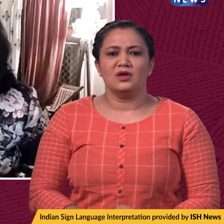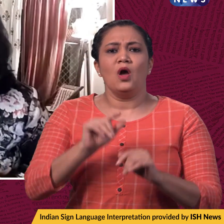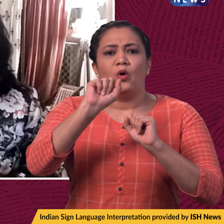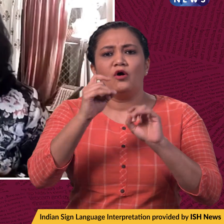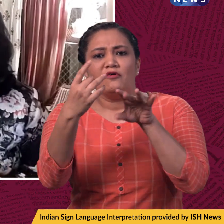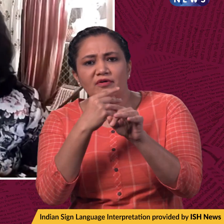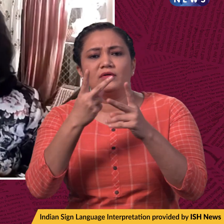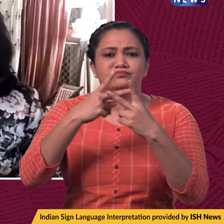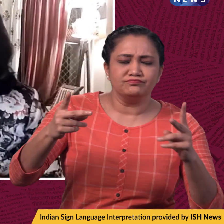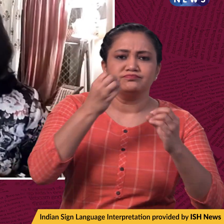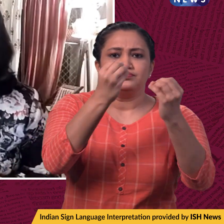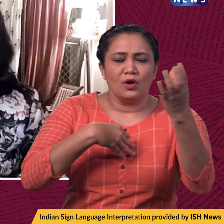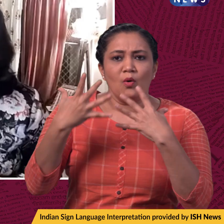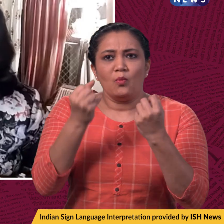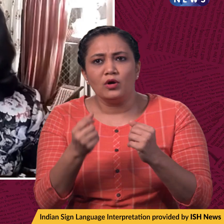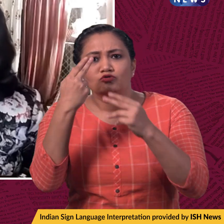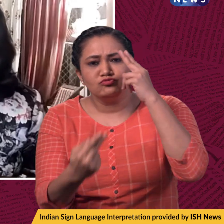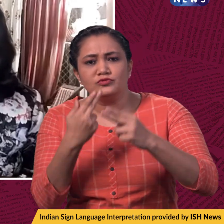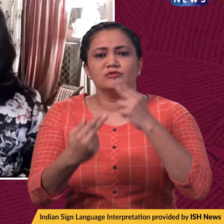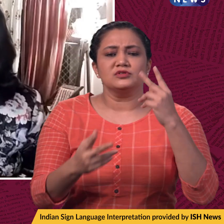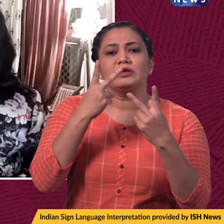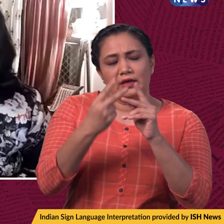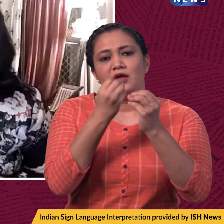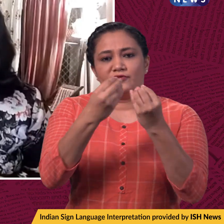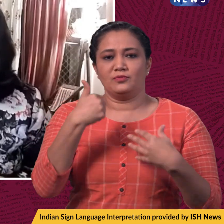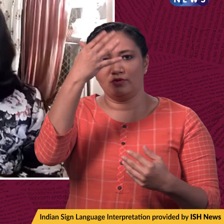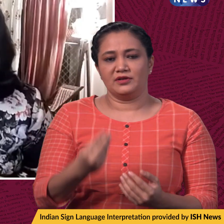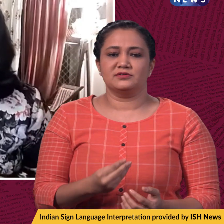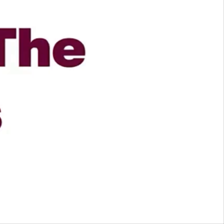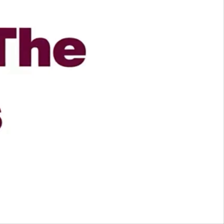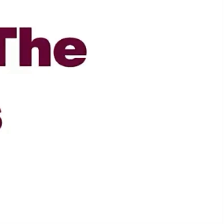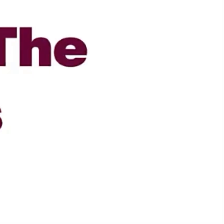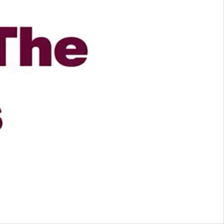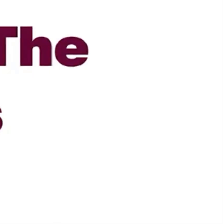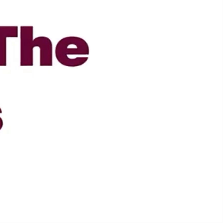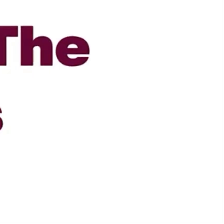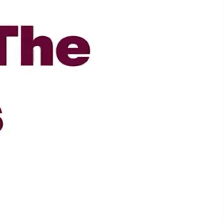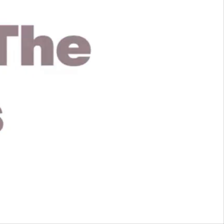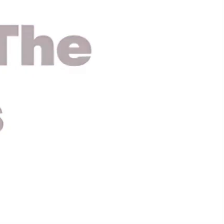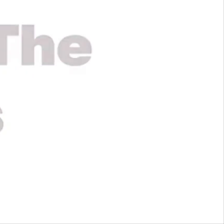watching. Do leave us your feedback on what you want us to improve on. Good night.